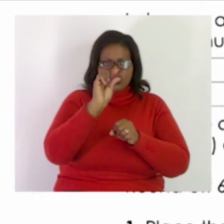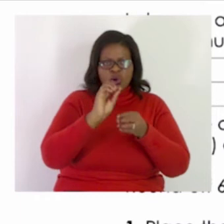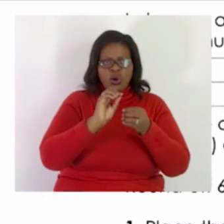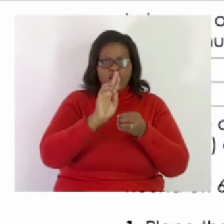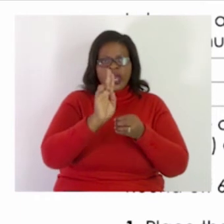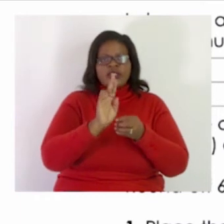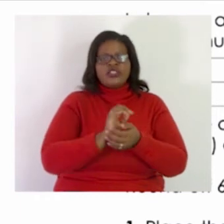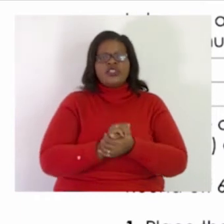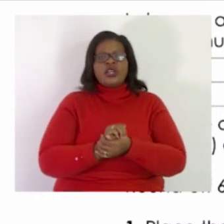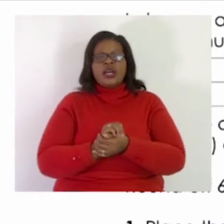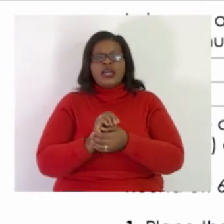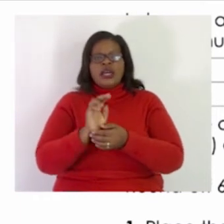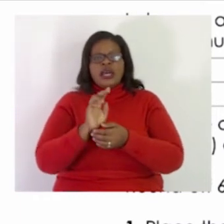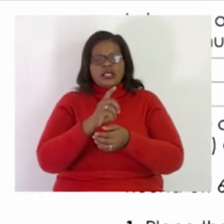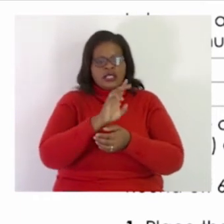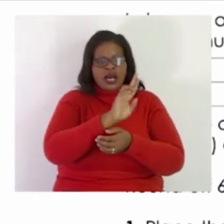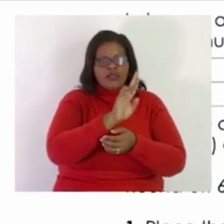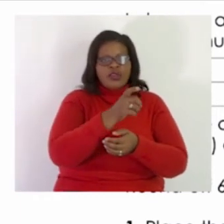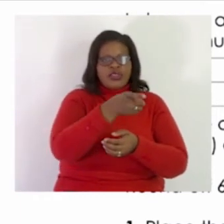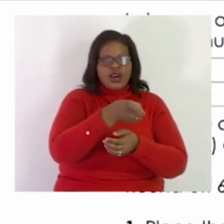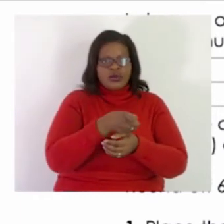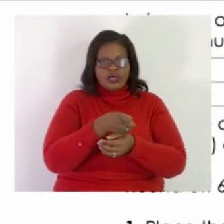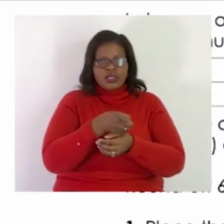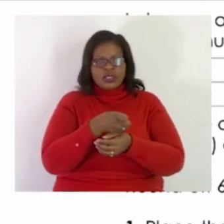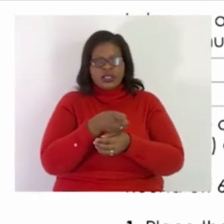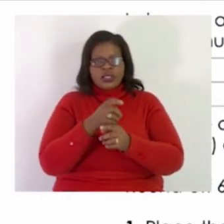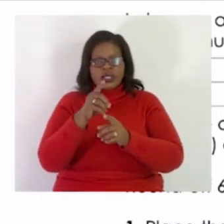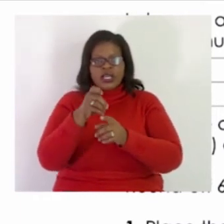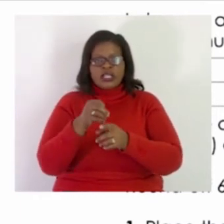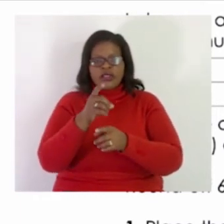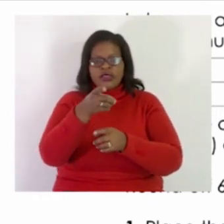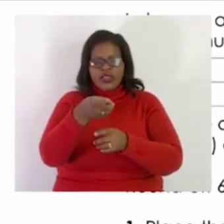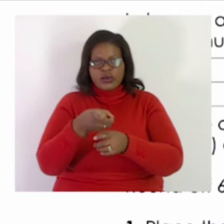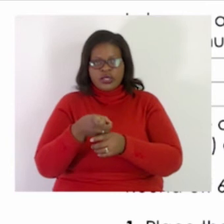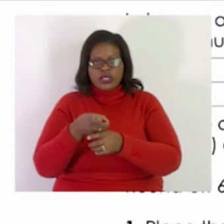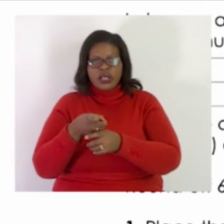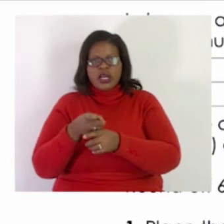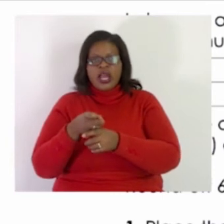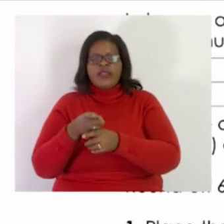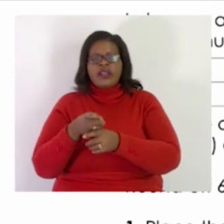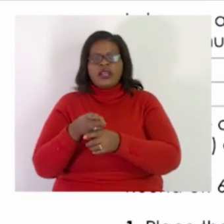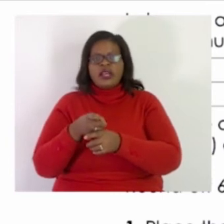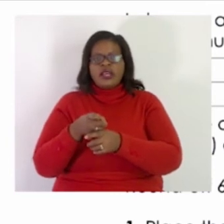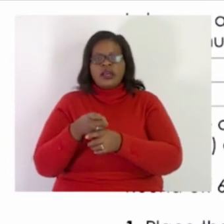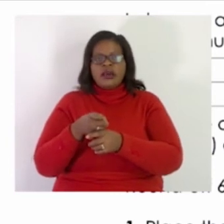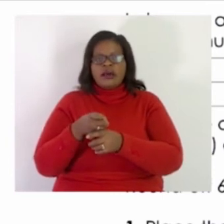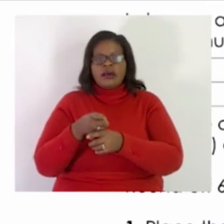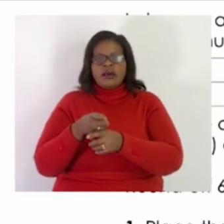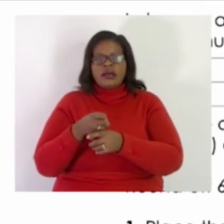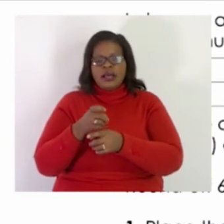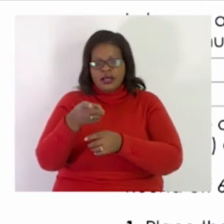At 100,000, at 10,000, and also